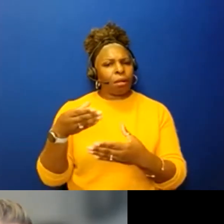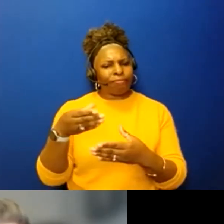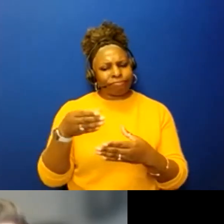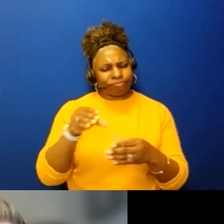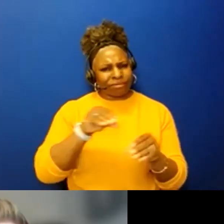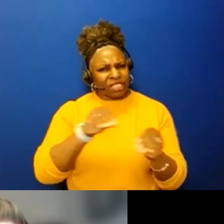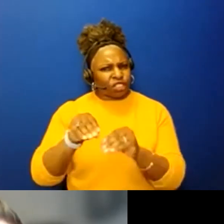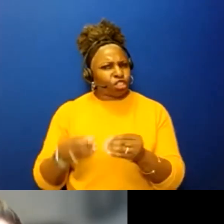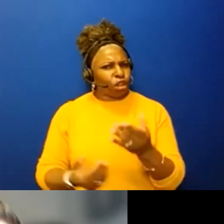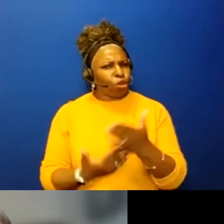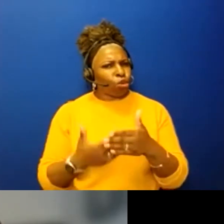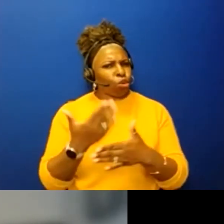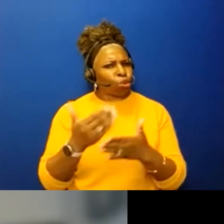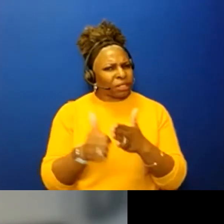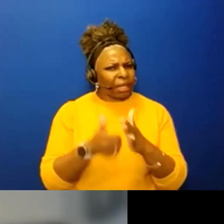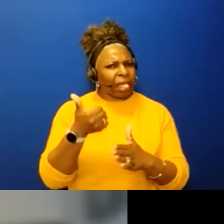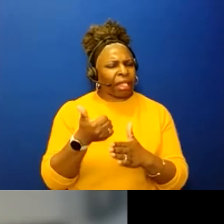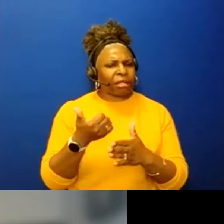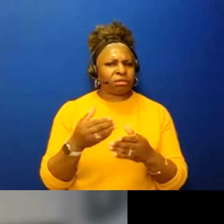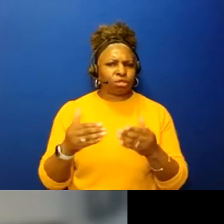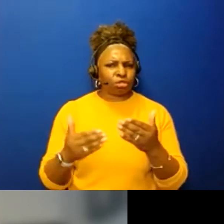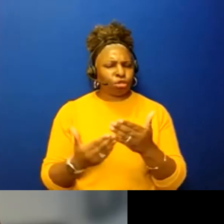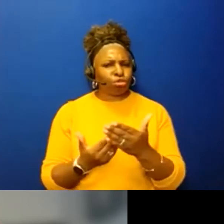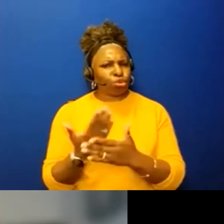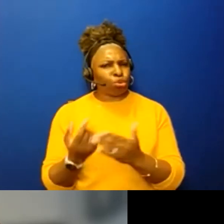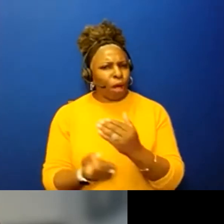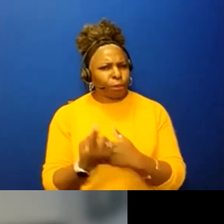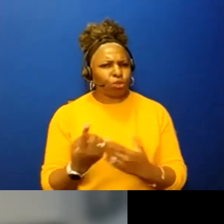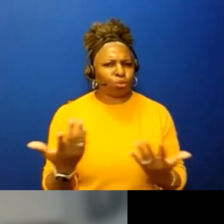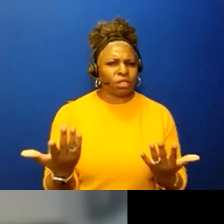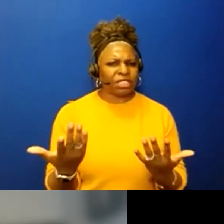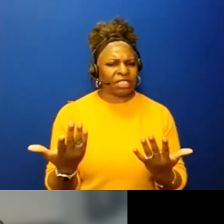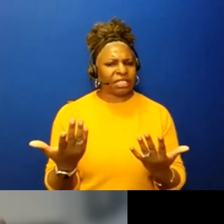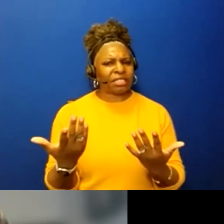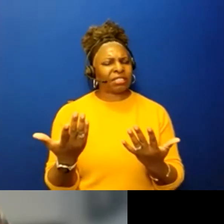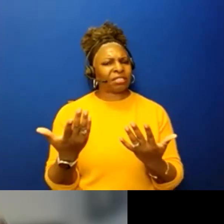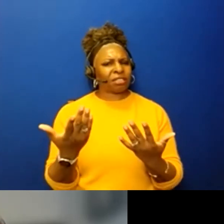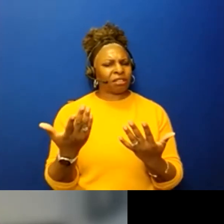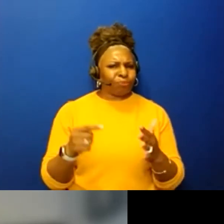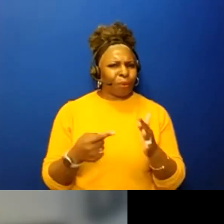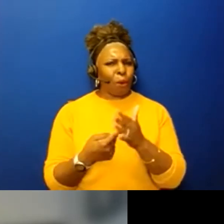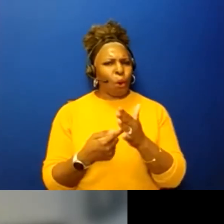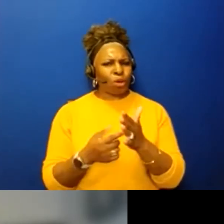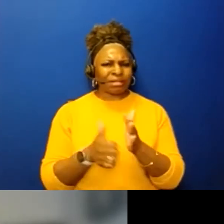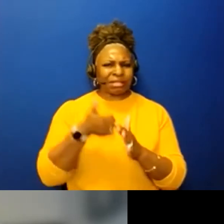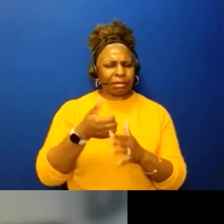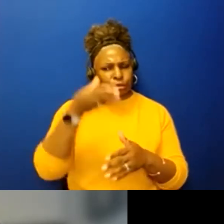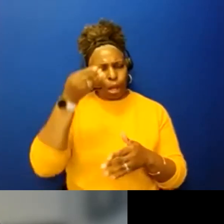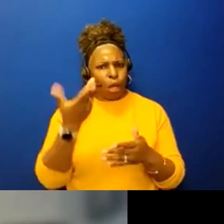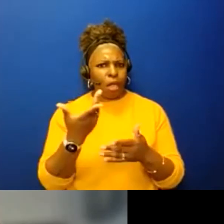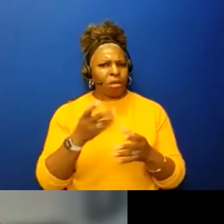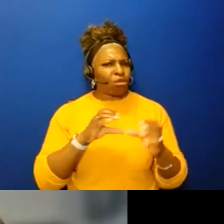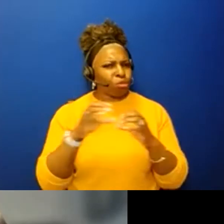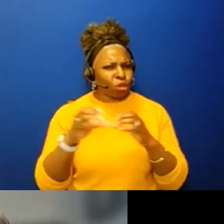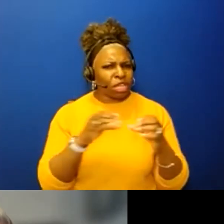people might not get the same opportunities as their non-disabled peers. They're learning those core skills, communication, teamwork,